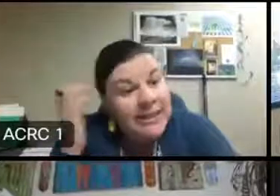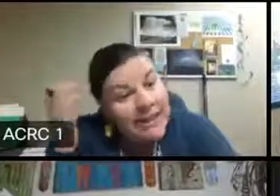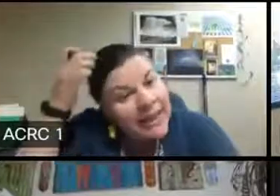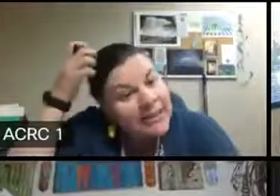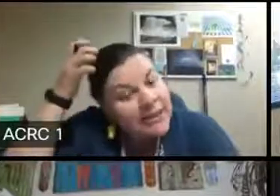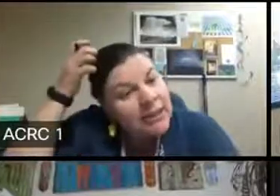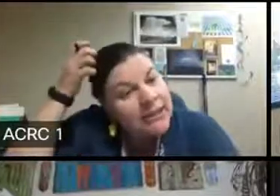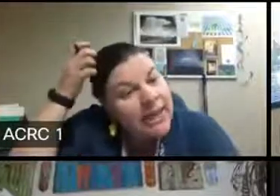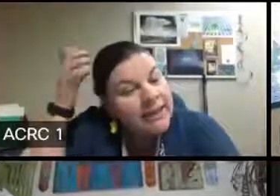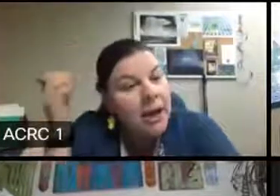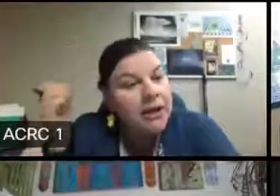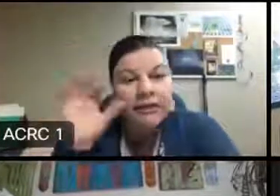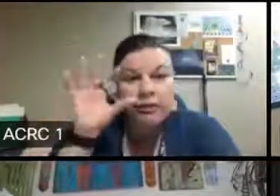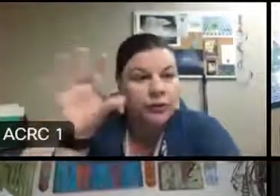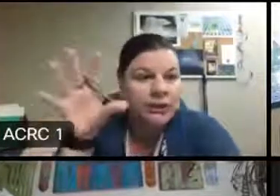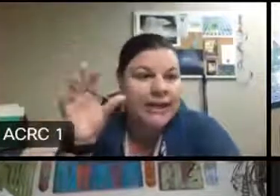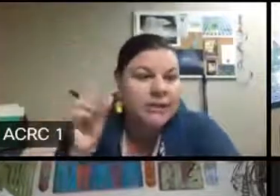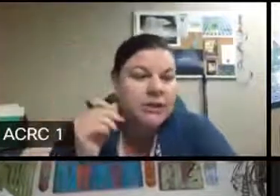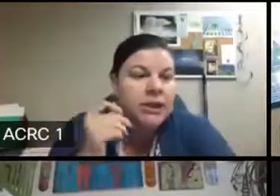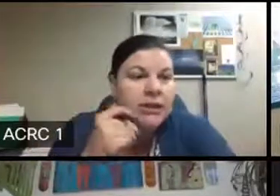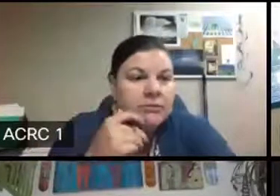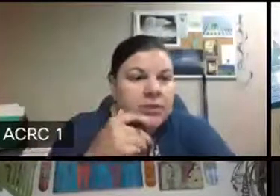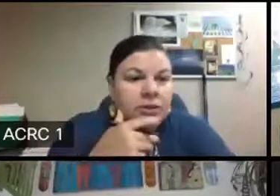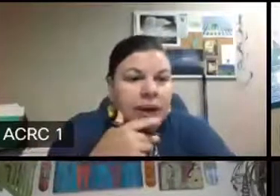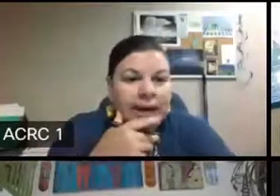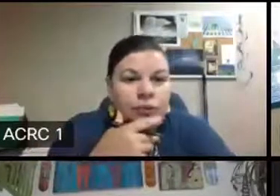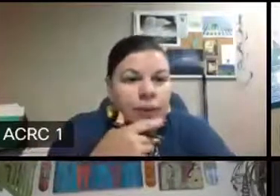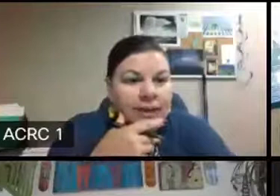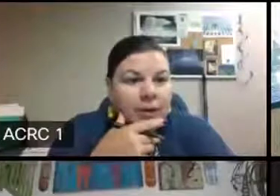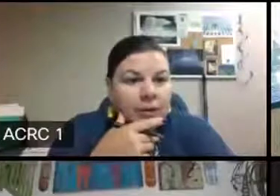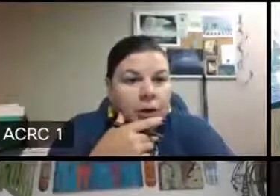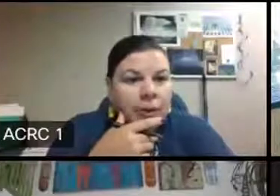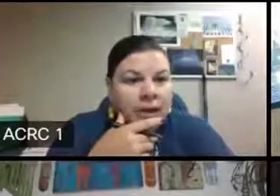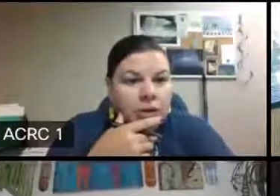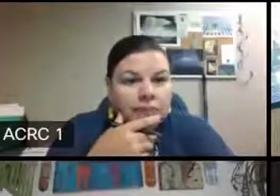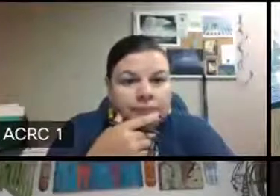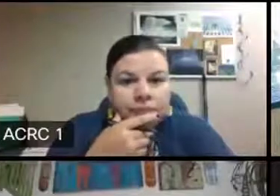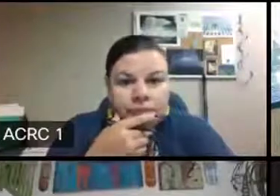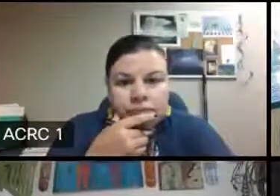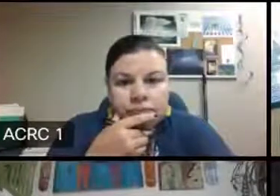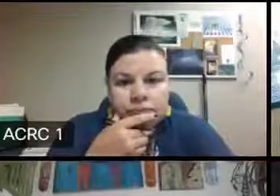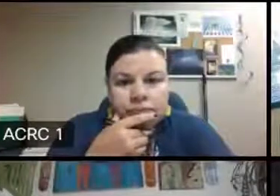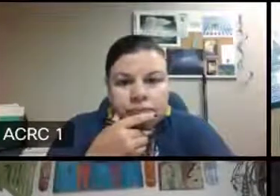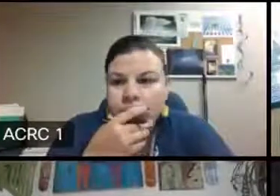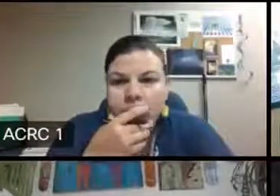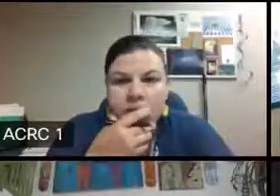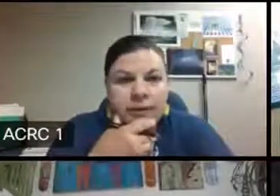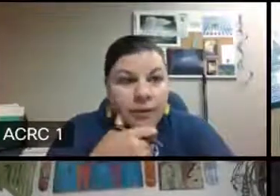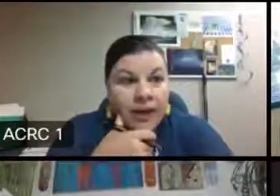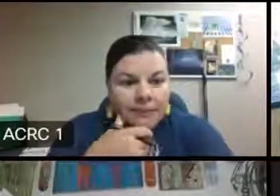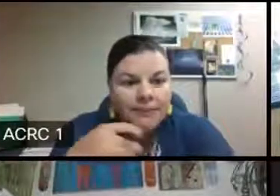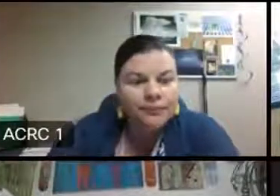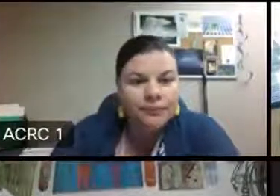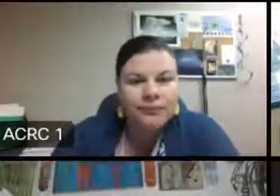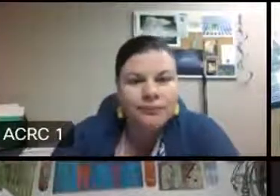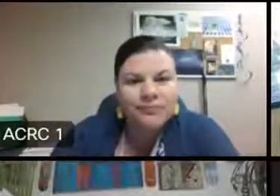go to dds.ca.gov, it's the link to the grant is right there on their homepage. I have a question. Sorry.